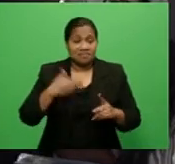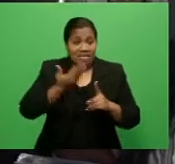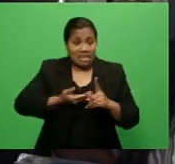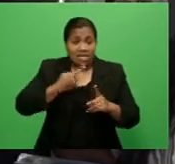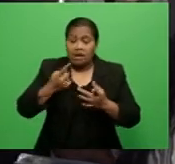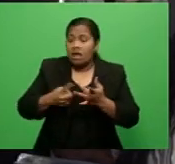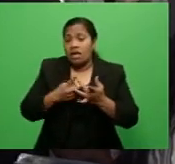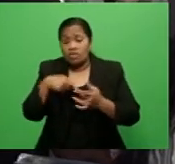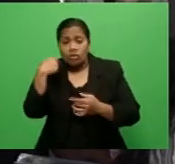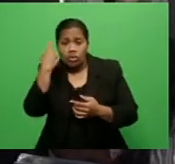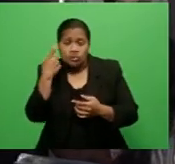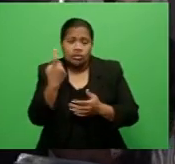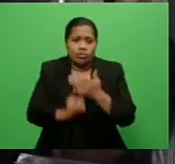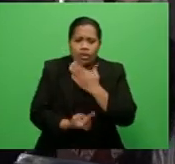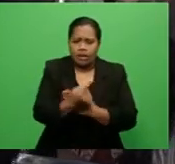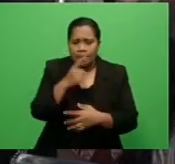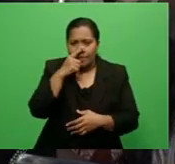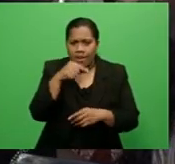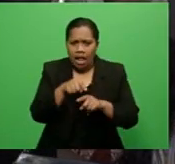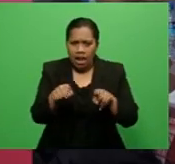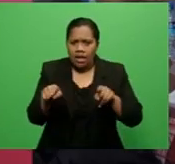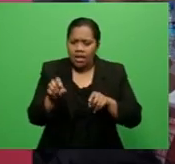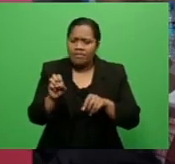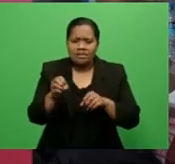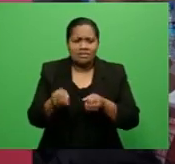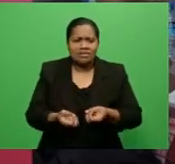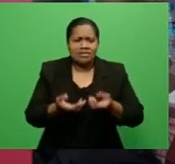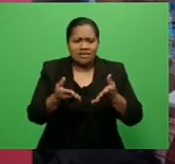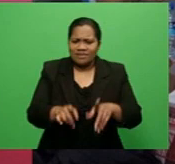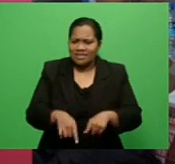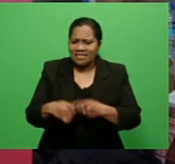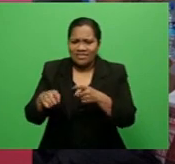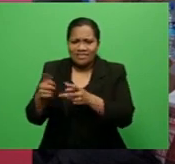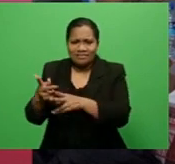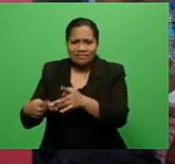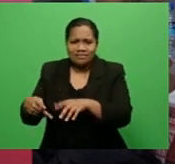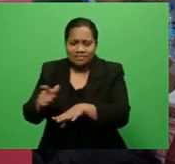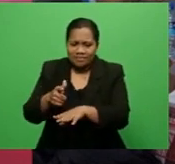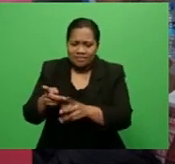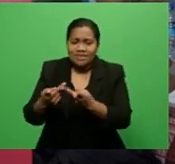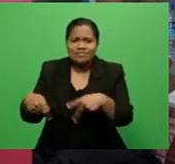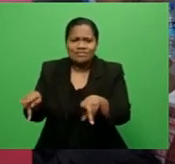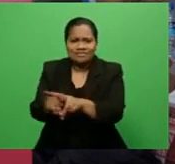have been allocated plots in different divisions. For example, there was this,